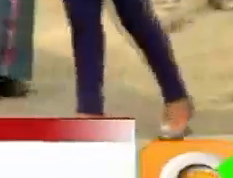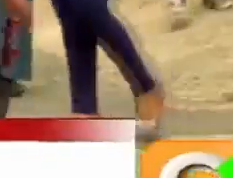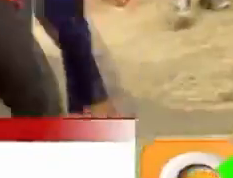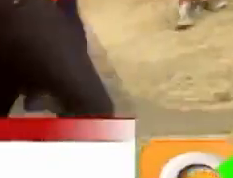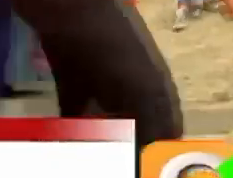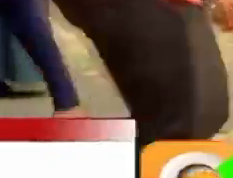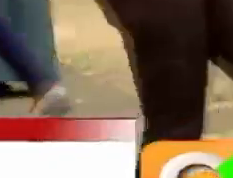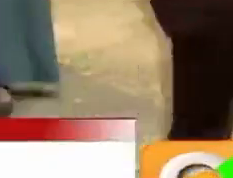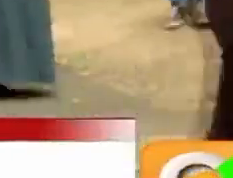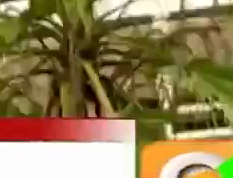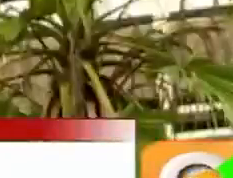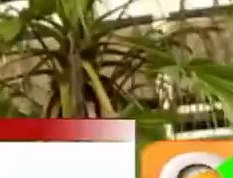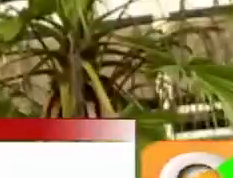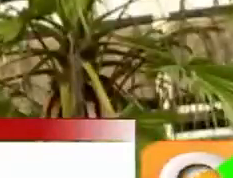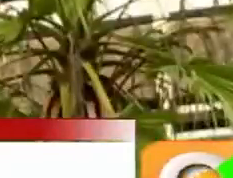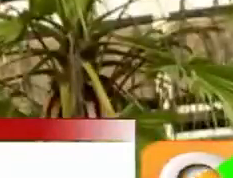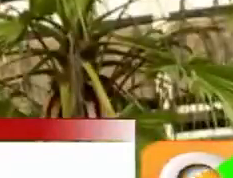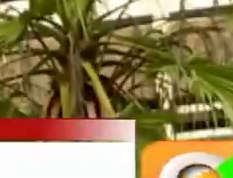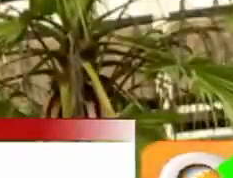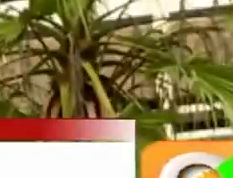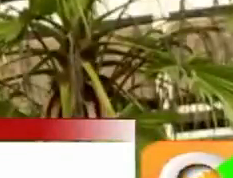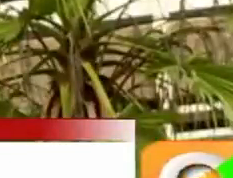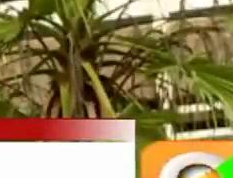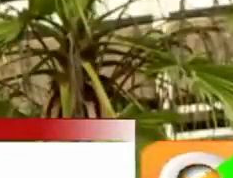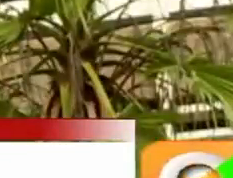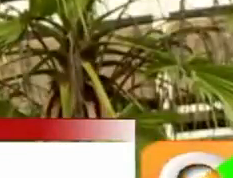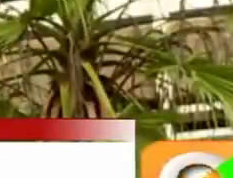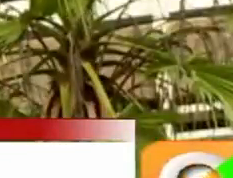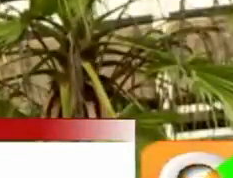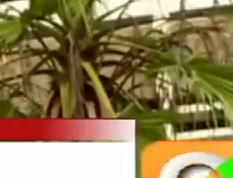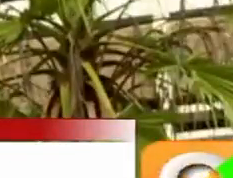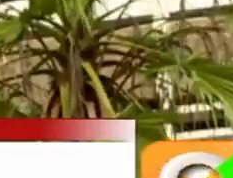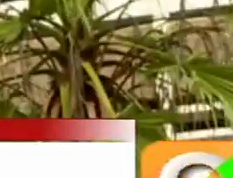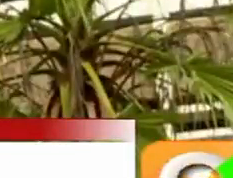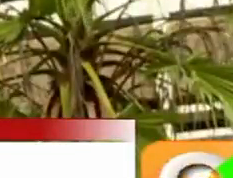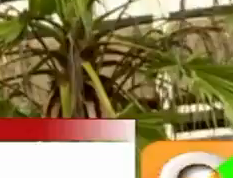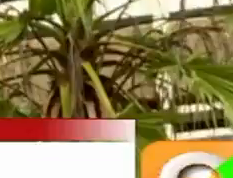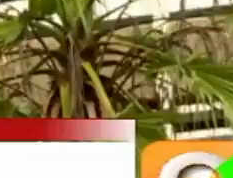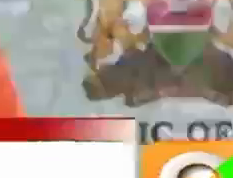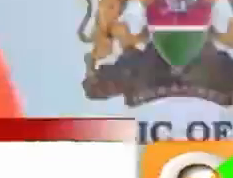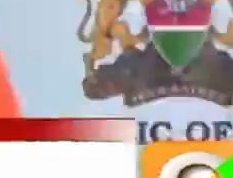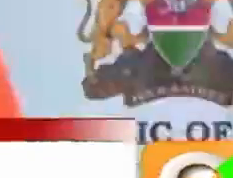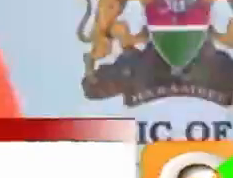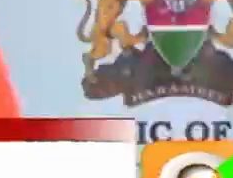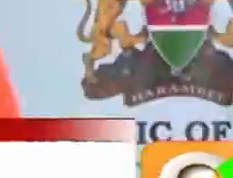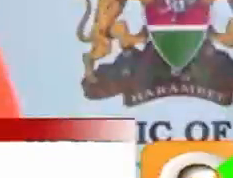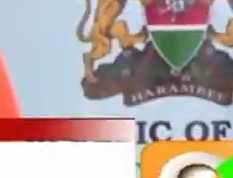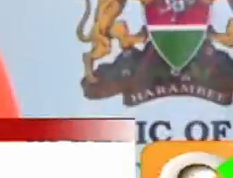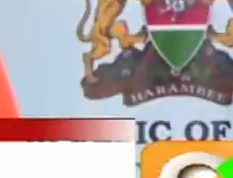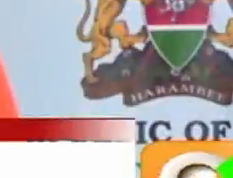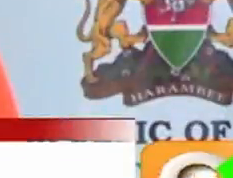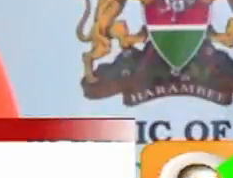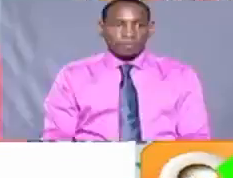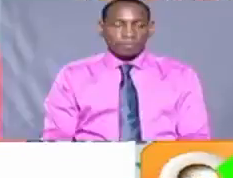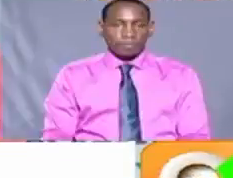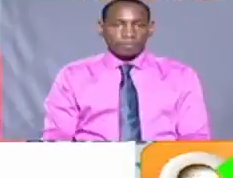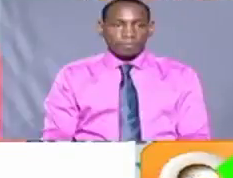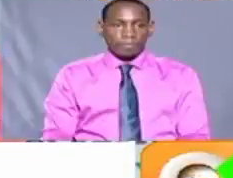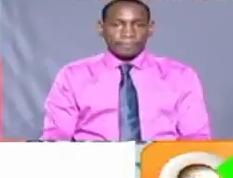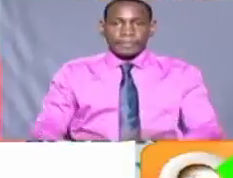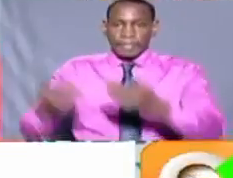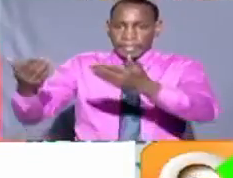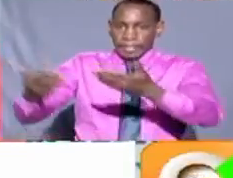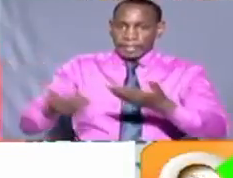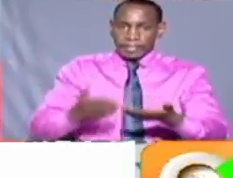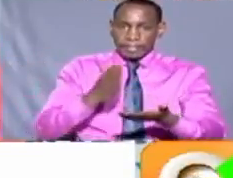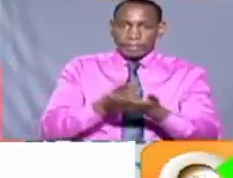in the fight against the disease as the number of cases in the country continue to climb. We have received confirmation